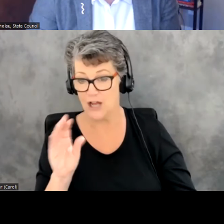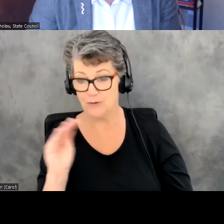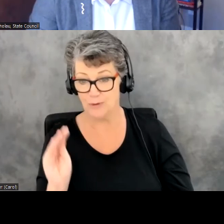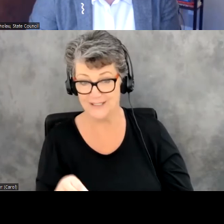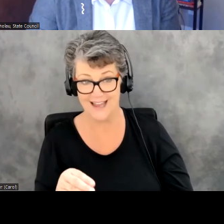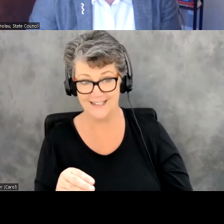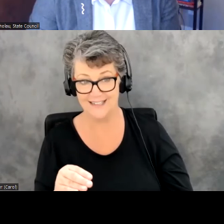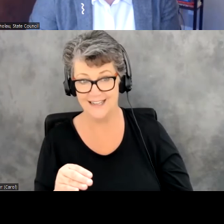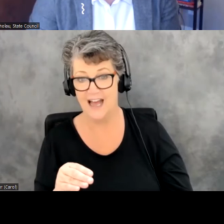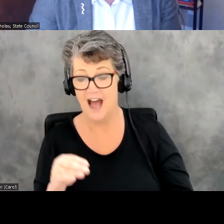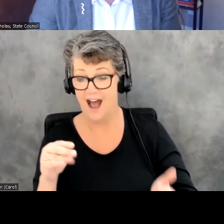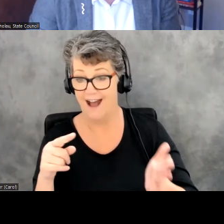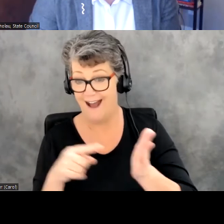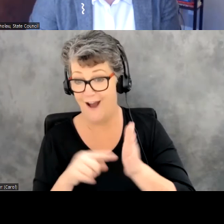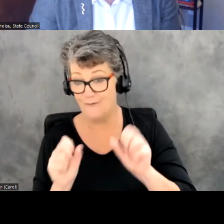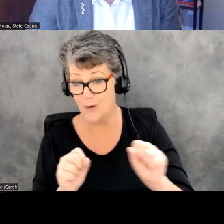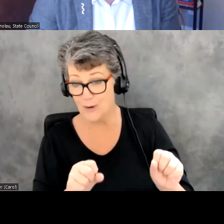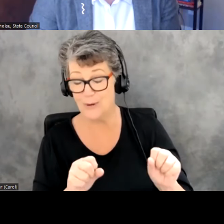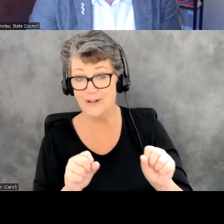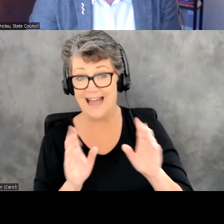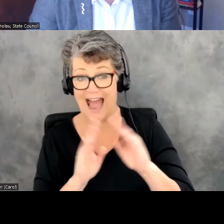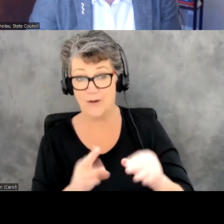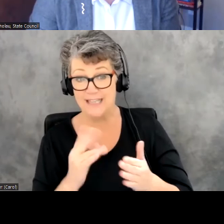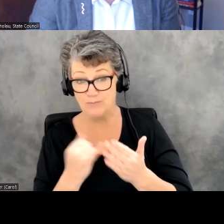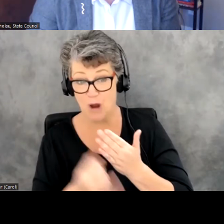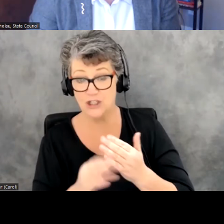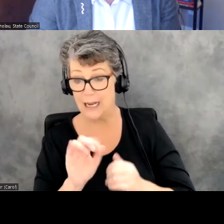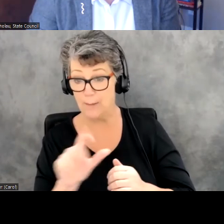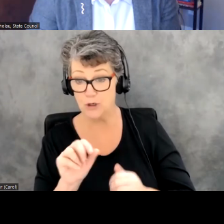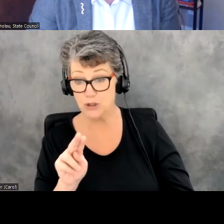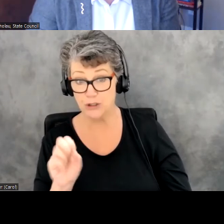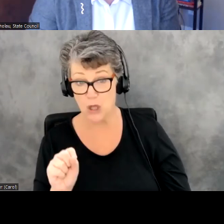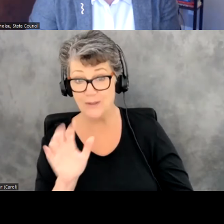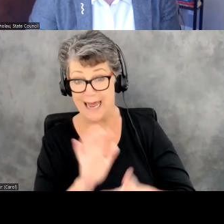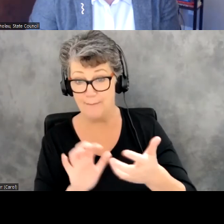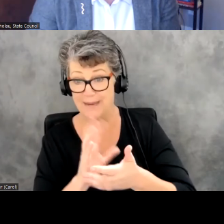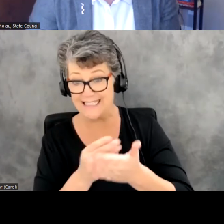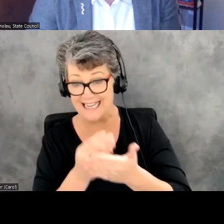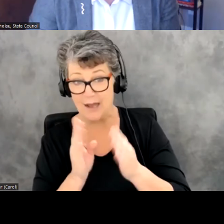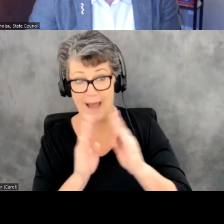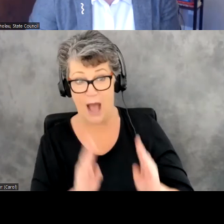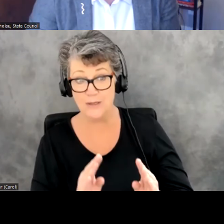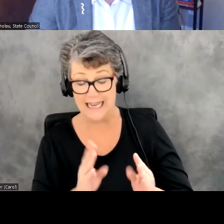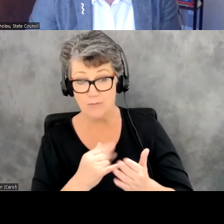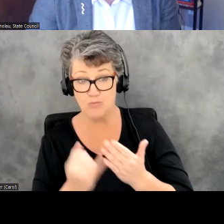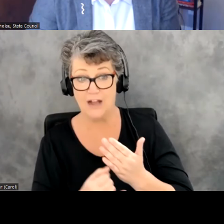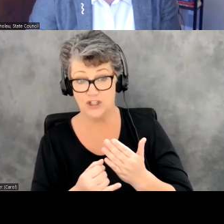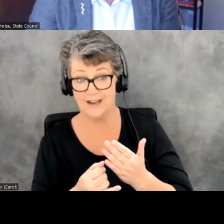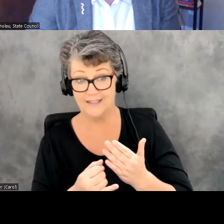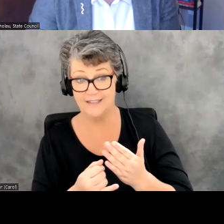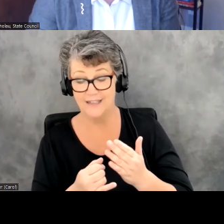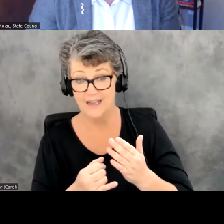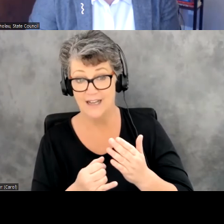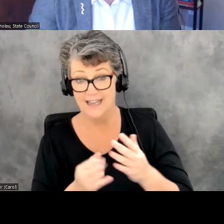100% affordable housing projects in commercial zones and mixed income housing projects on commercial